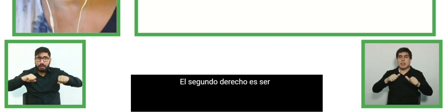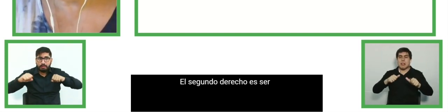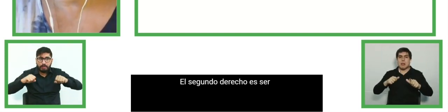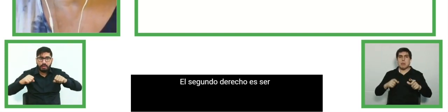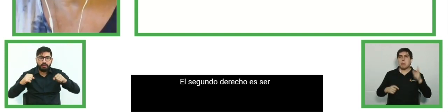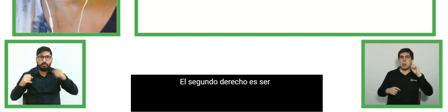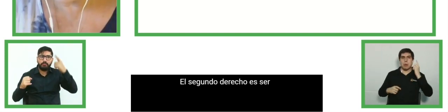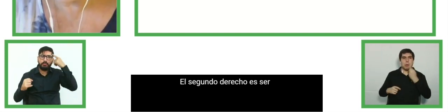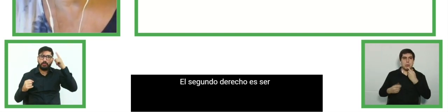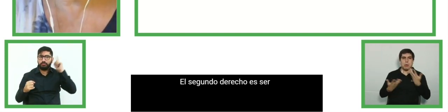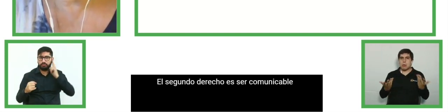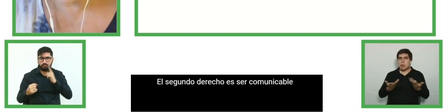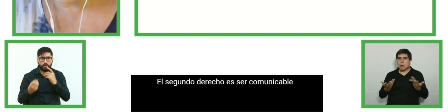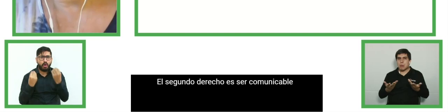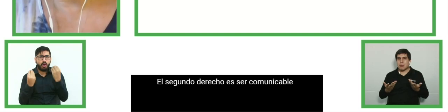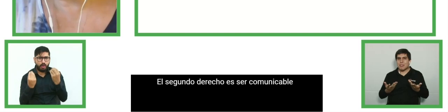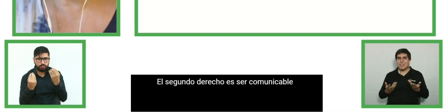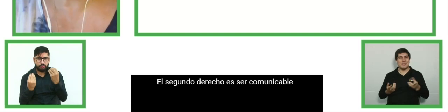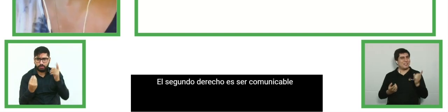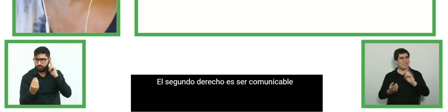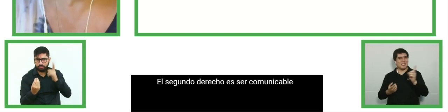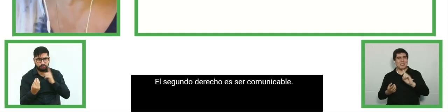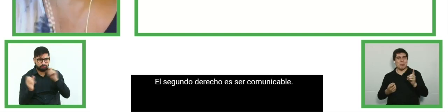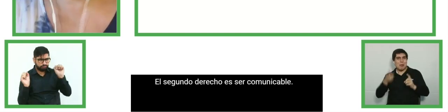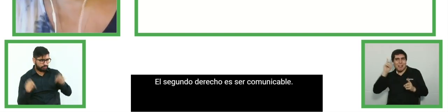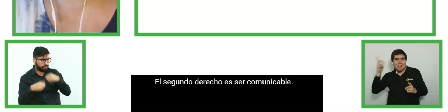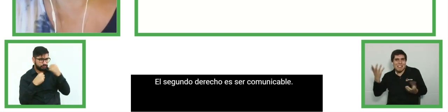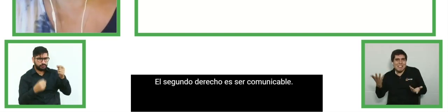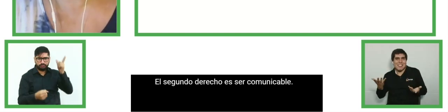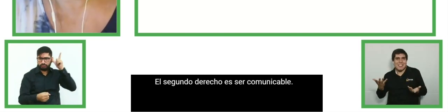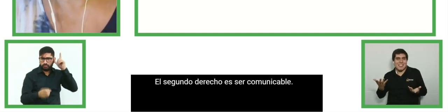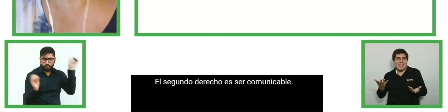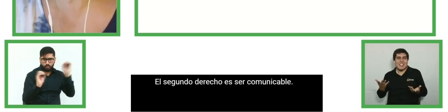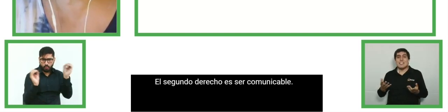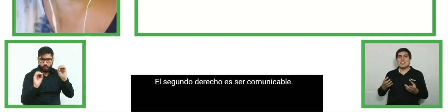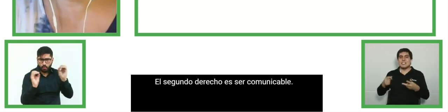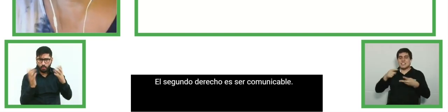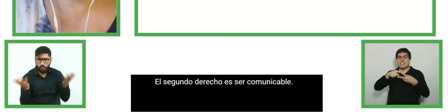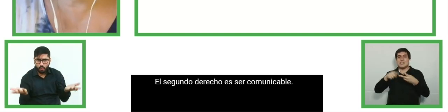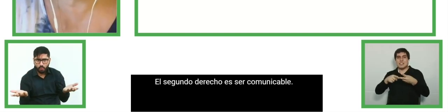necessarily two rights. Next. Carola,